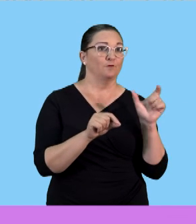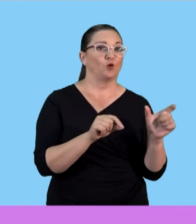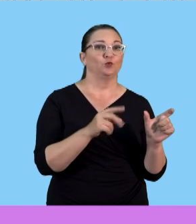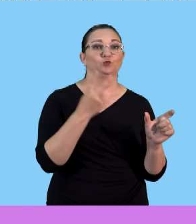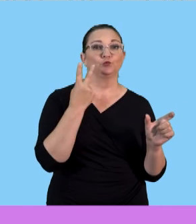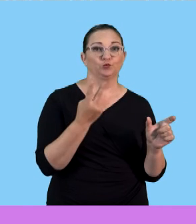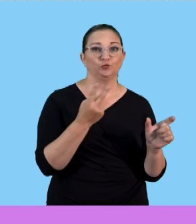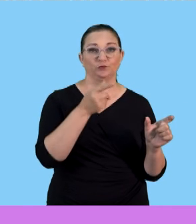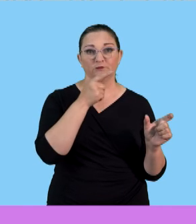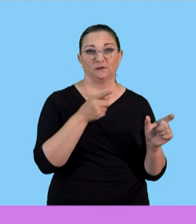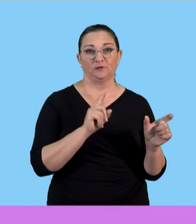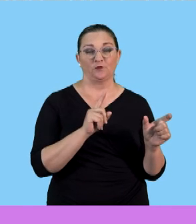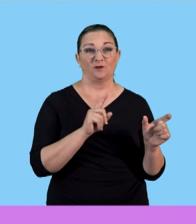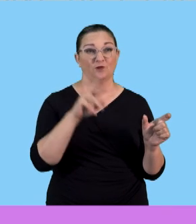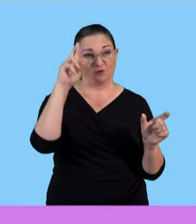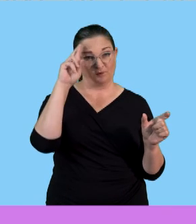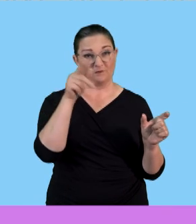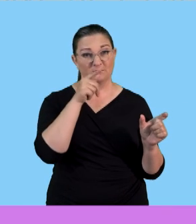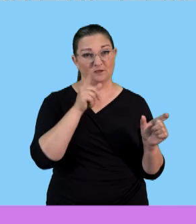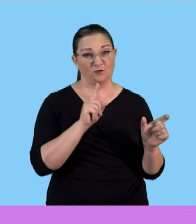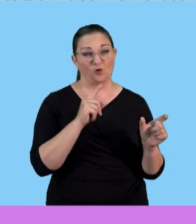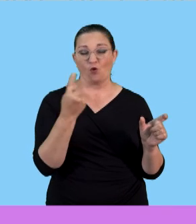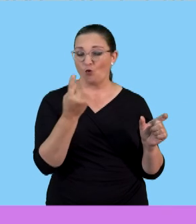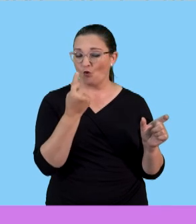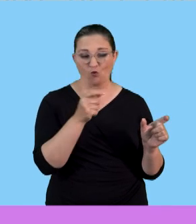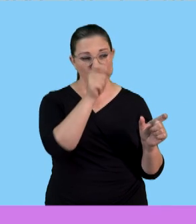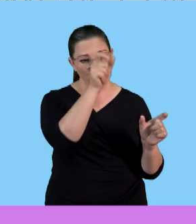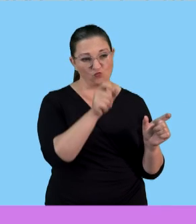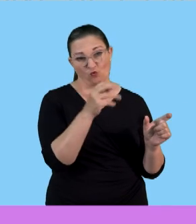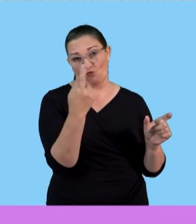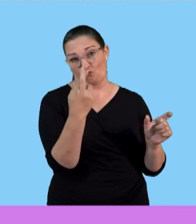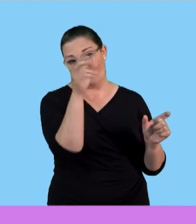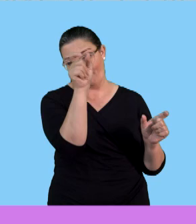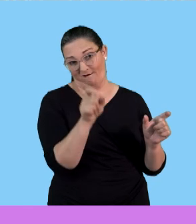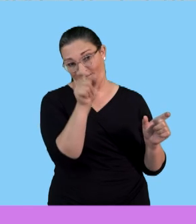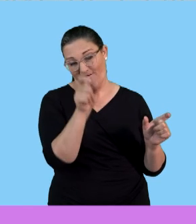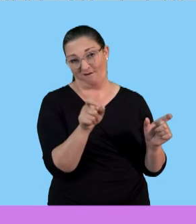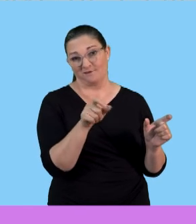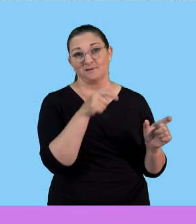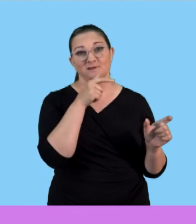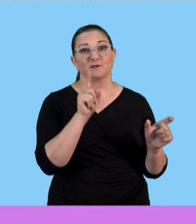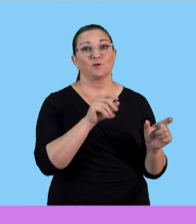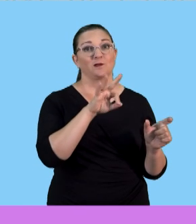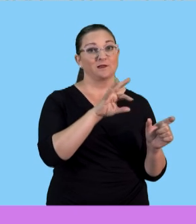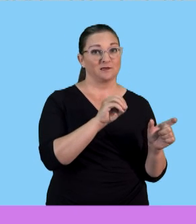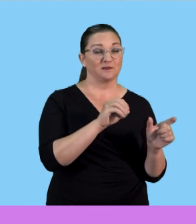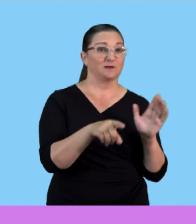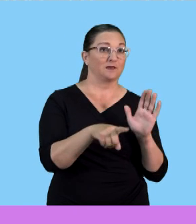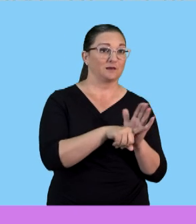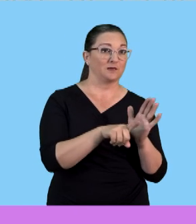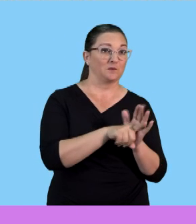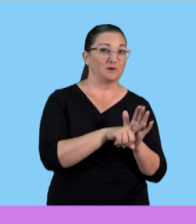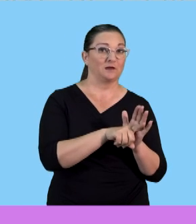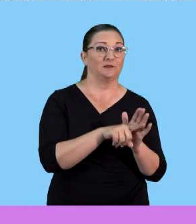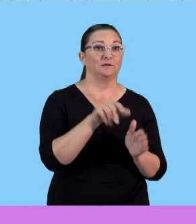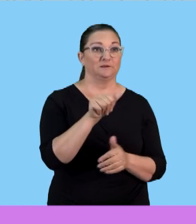to block number 2, you say 30. Remember, we have said we only concentrate on the numbers on our right. You say 30 minus